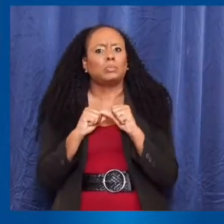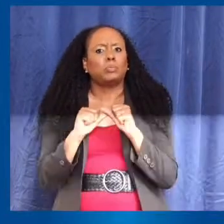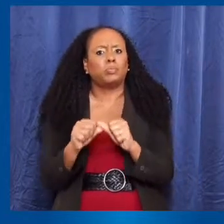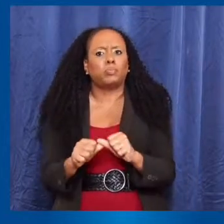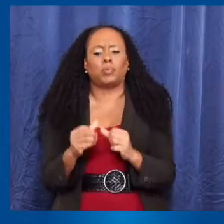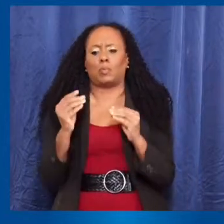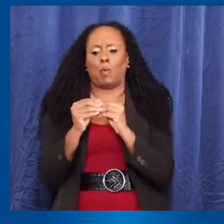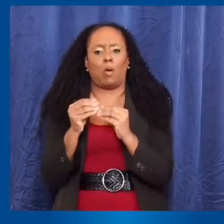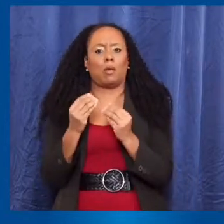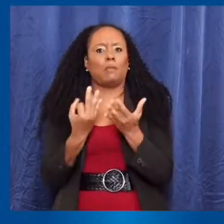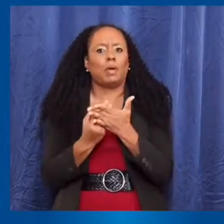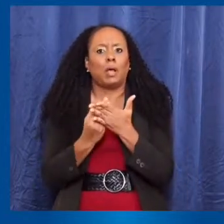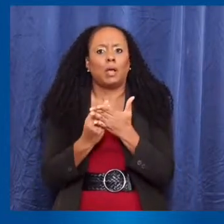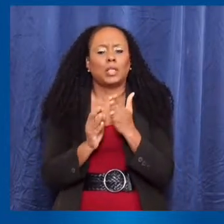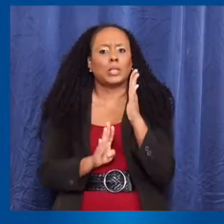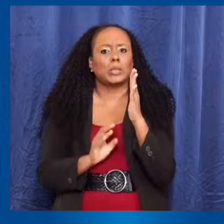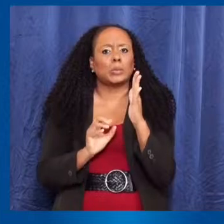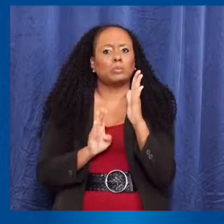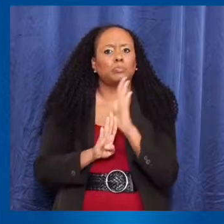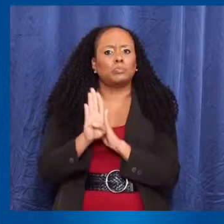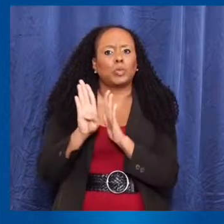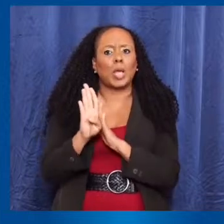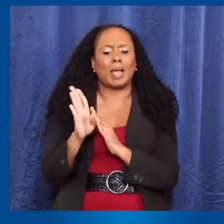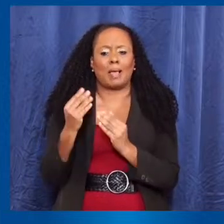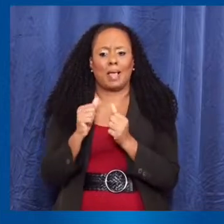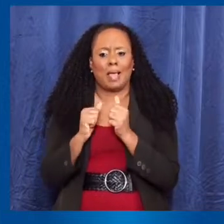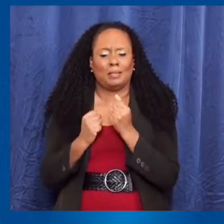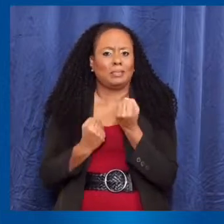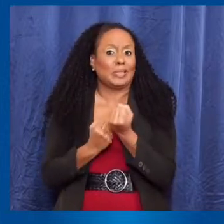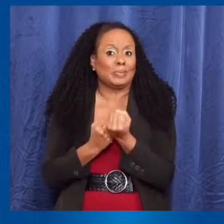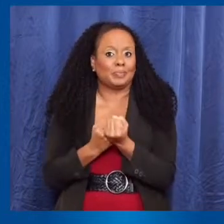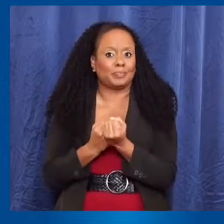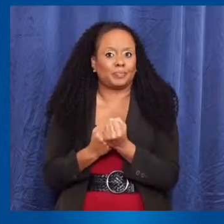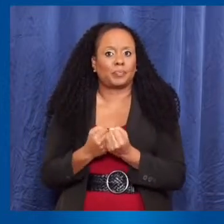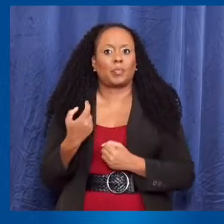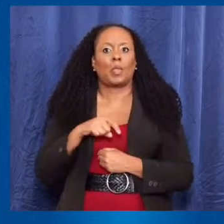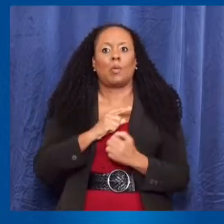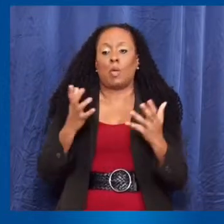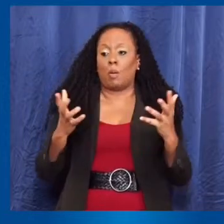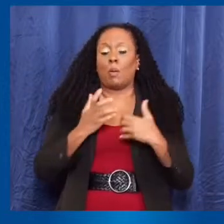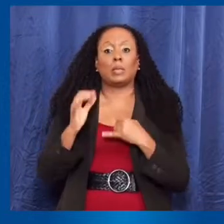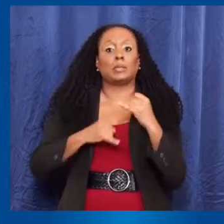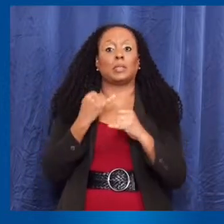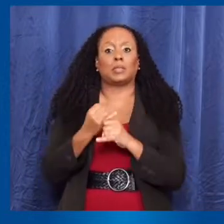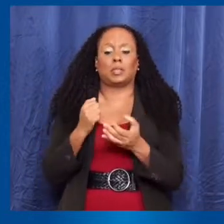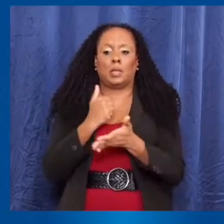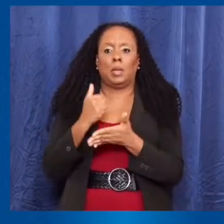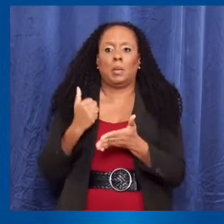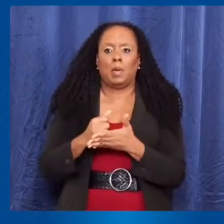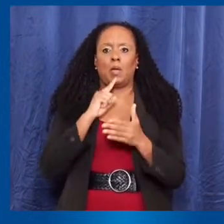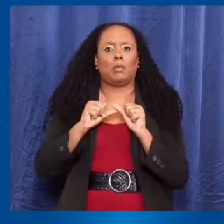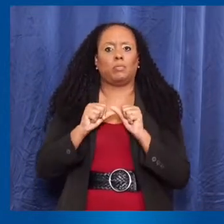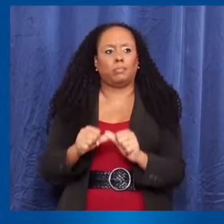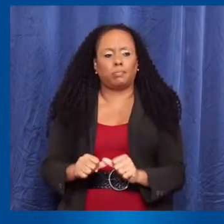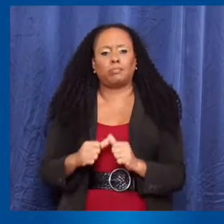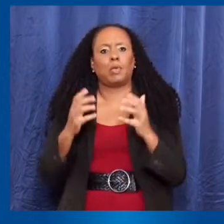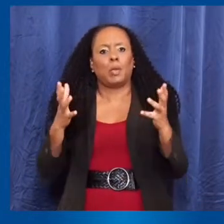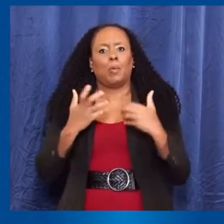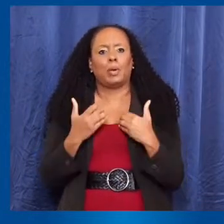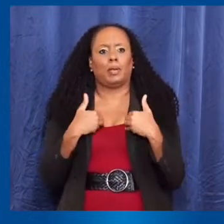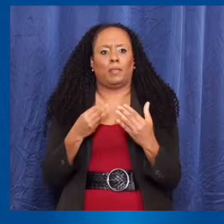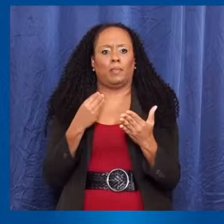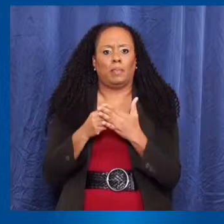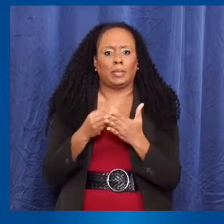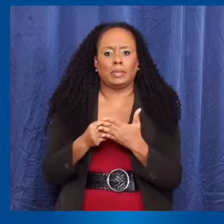provide jobs, to provide growth, for the International Bank for Reconstruction and Development to provide long-term capital so